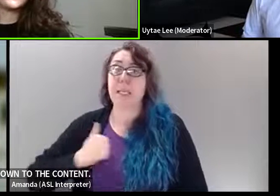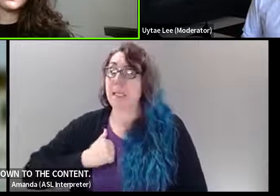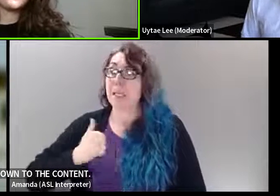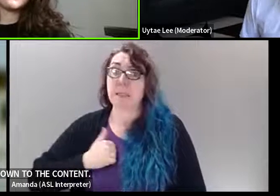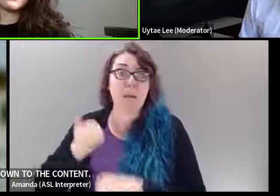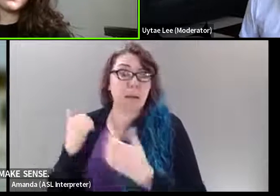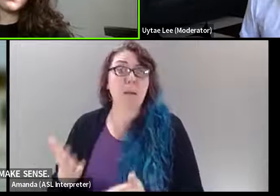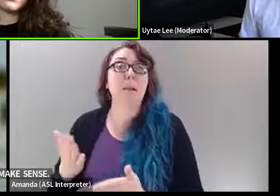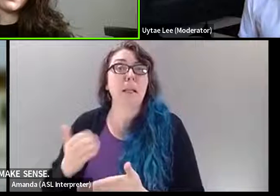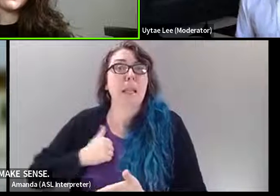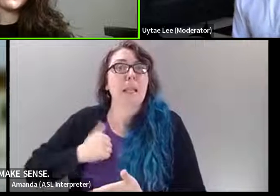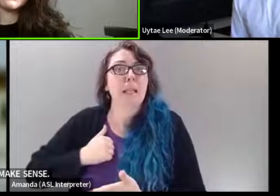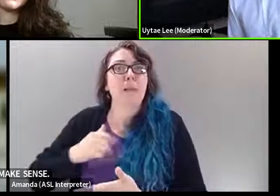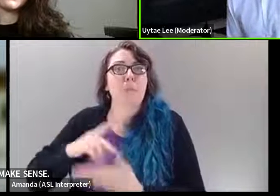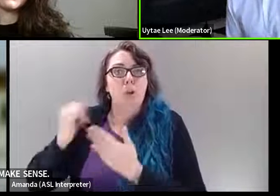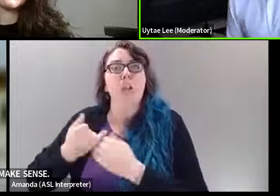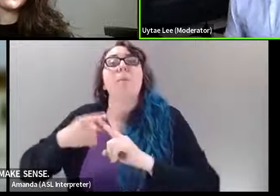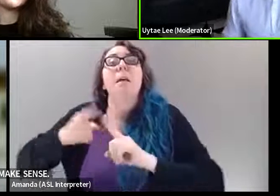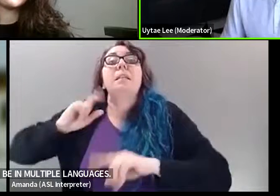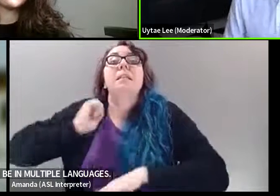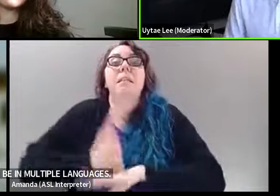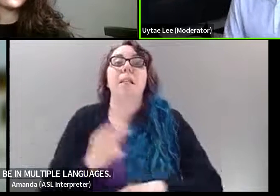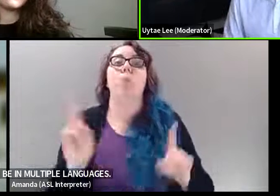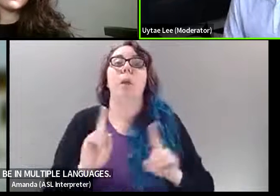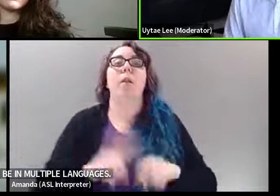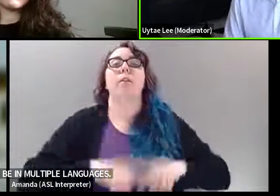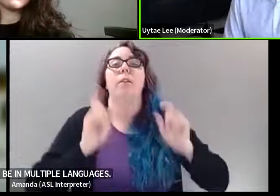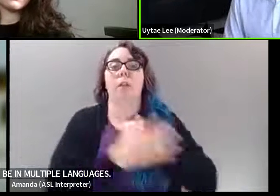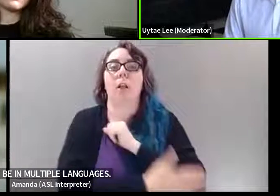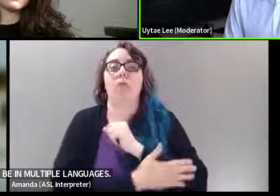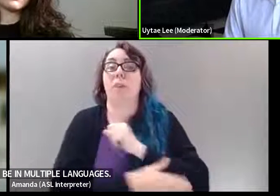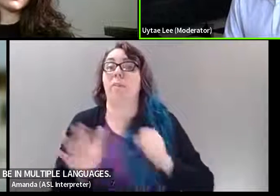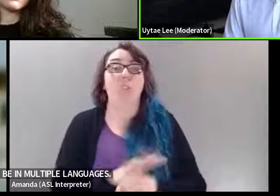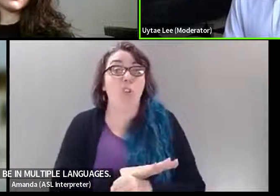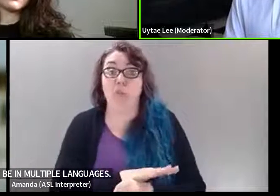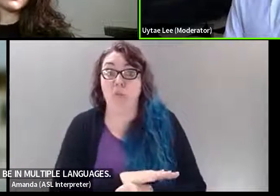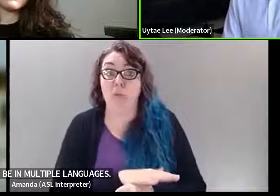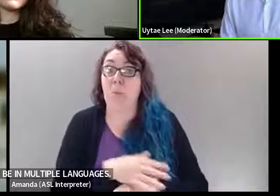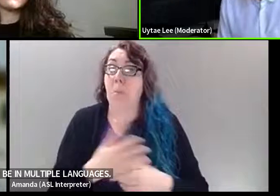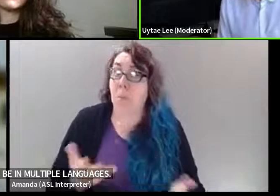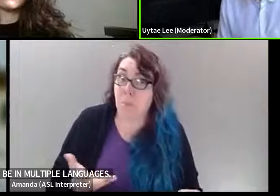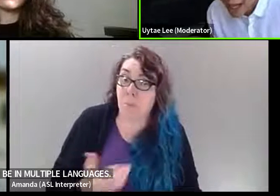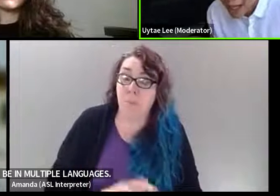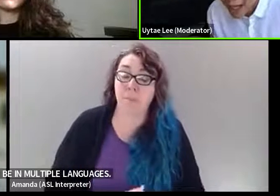as a result of that. Right. Fascinating. Okay.